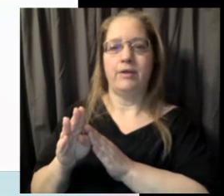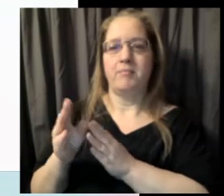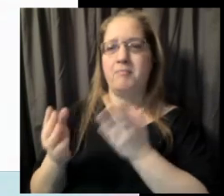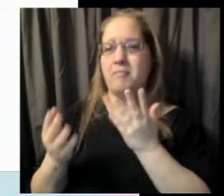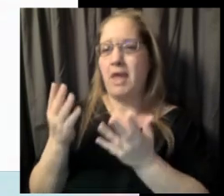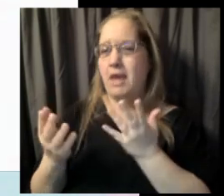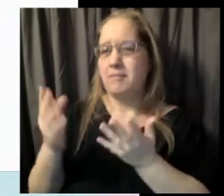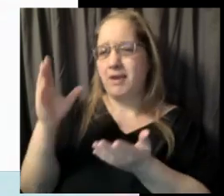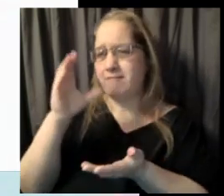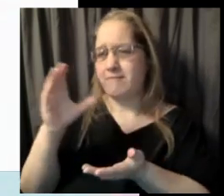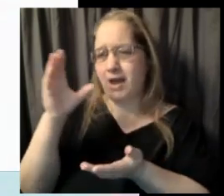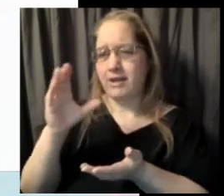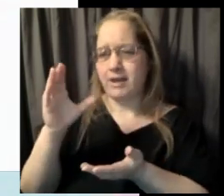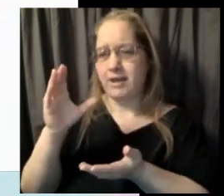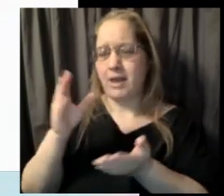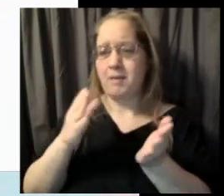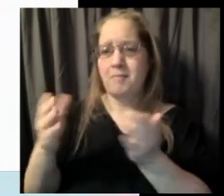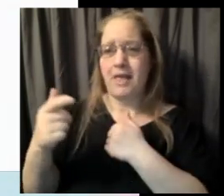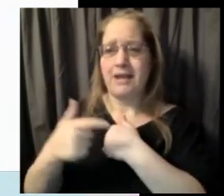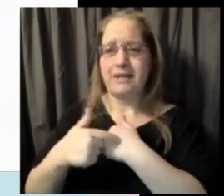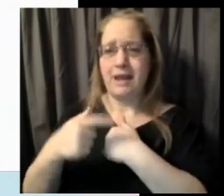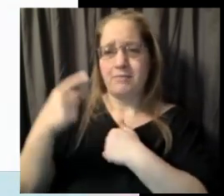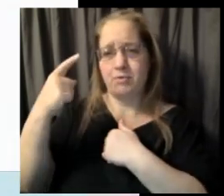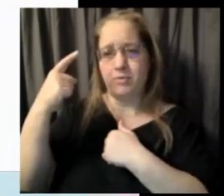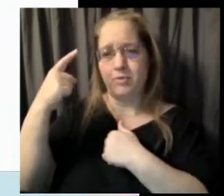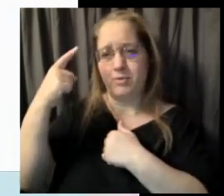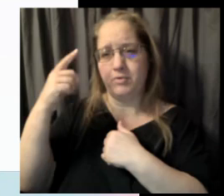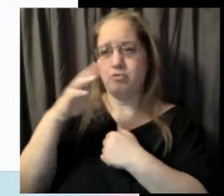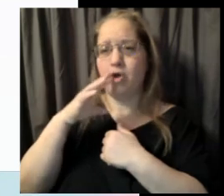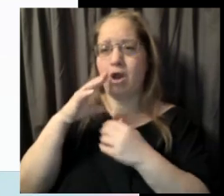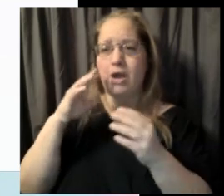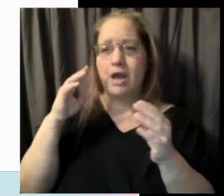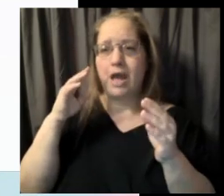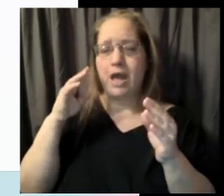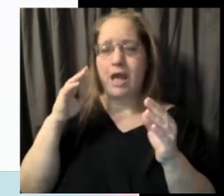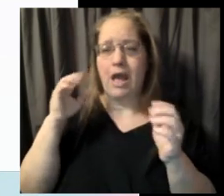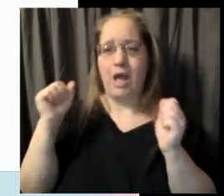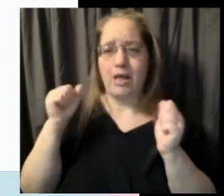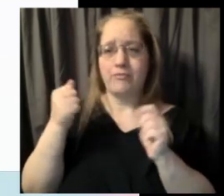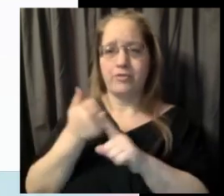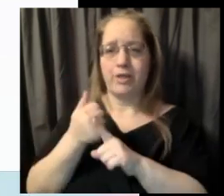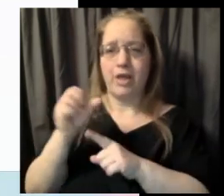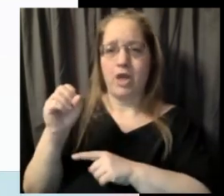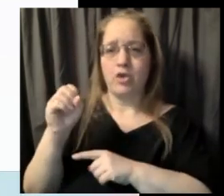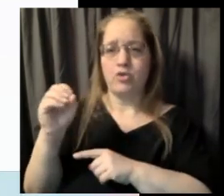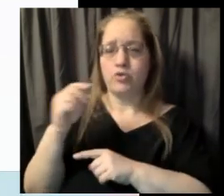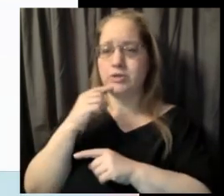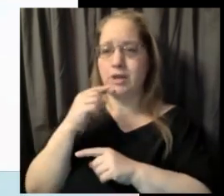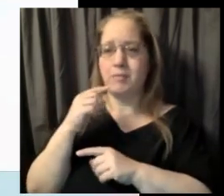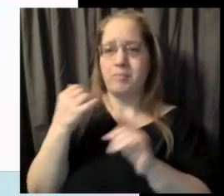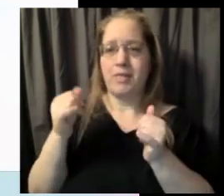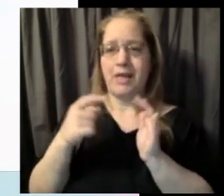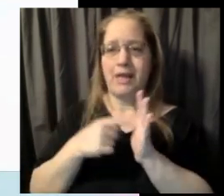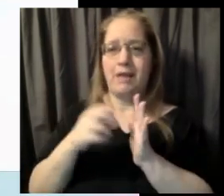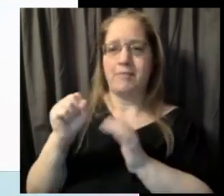maybe finding, planning time to think out loud for yourself, or practice some of those skills. Like Sue said, playing spot